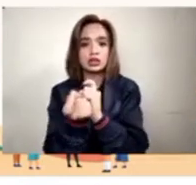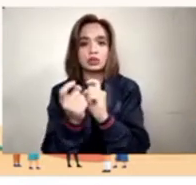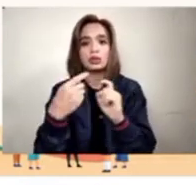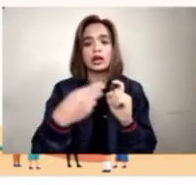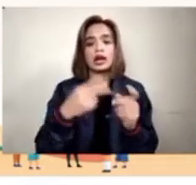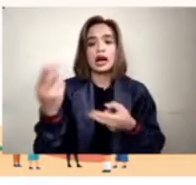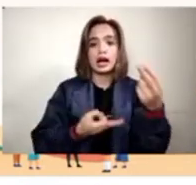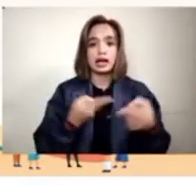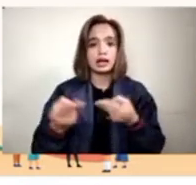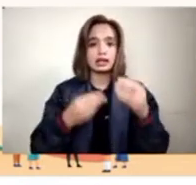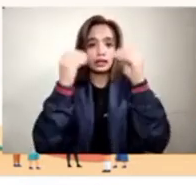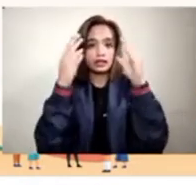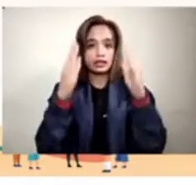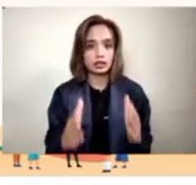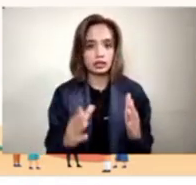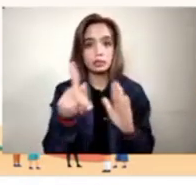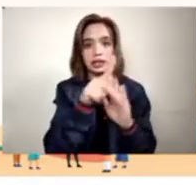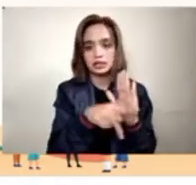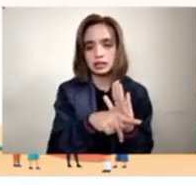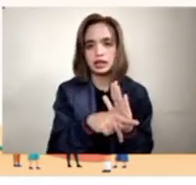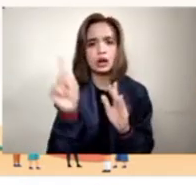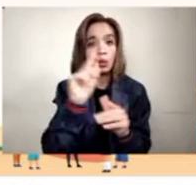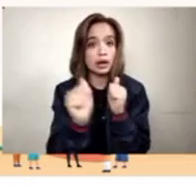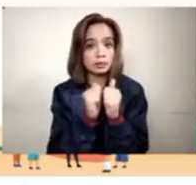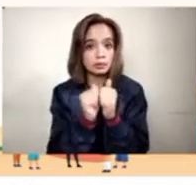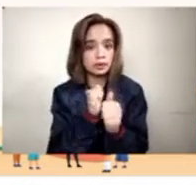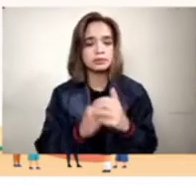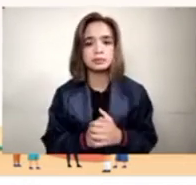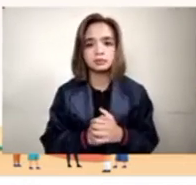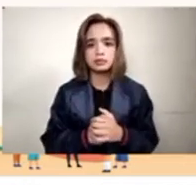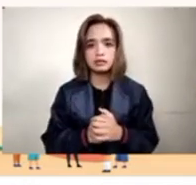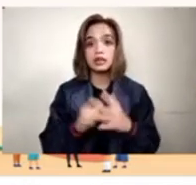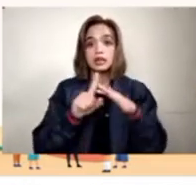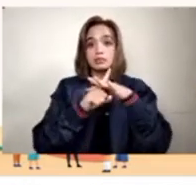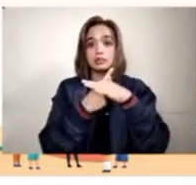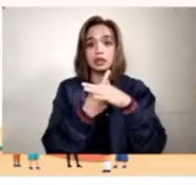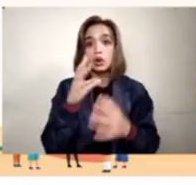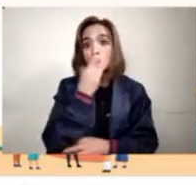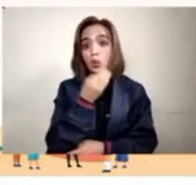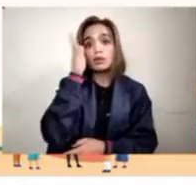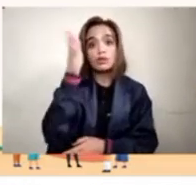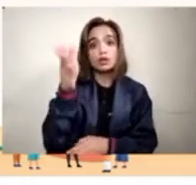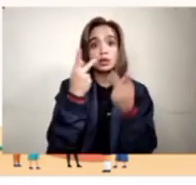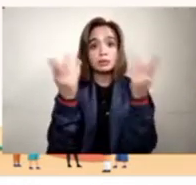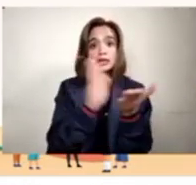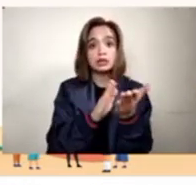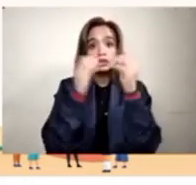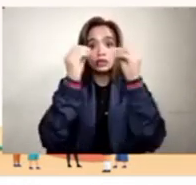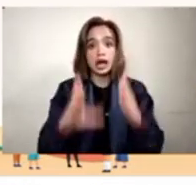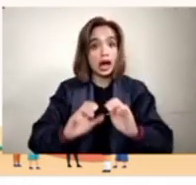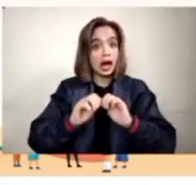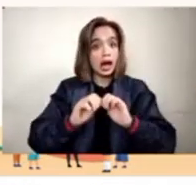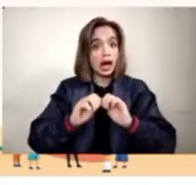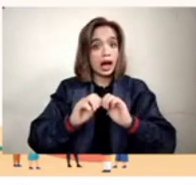being revised to integrate the PPST, which means that we will be assessing future